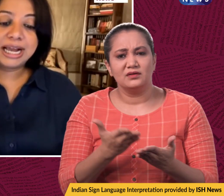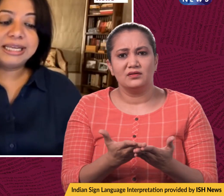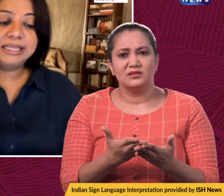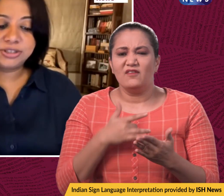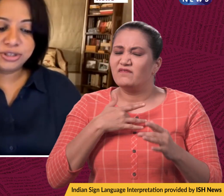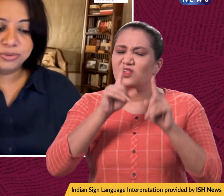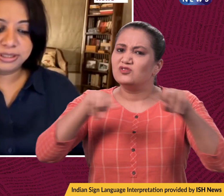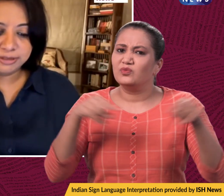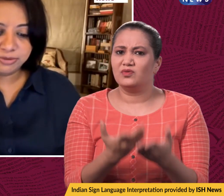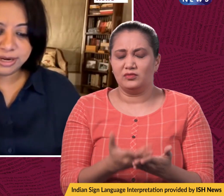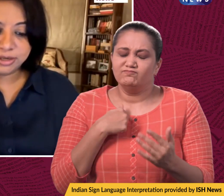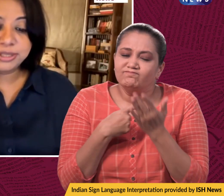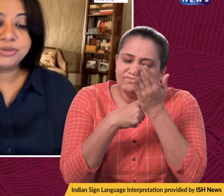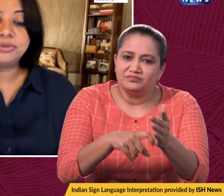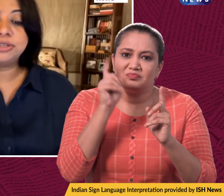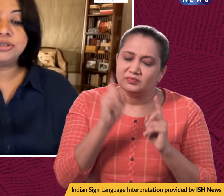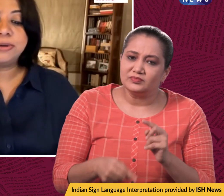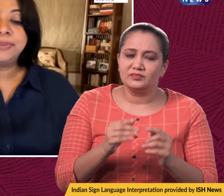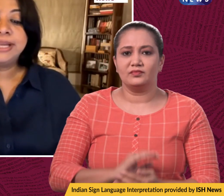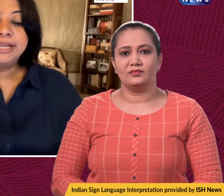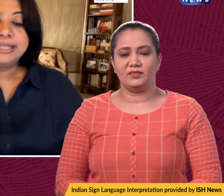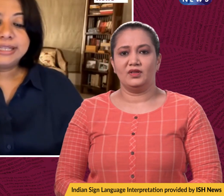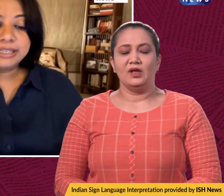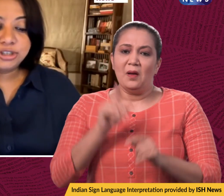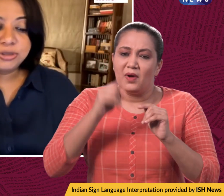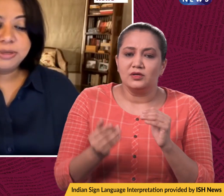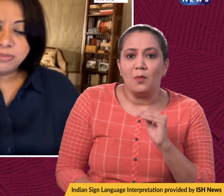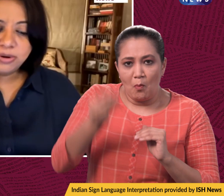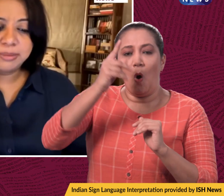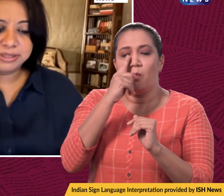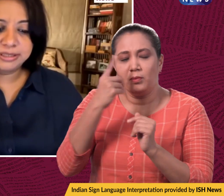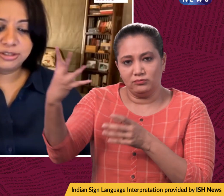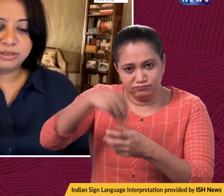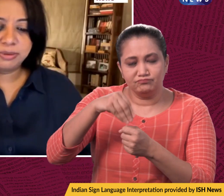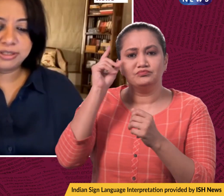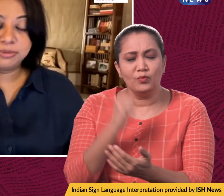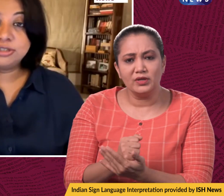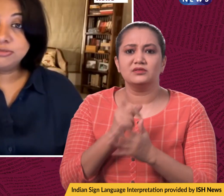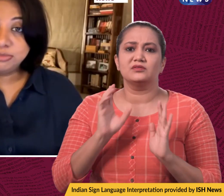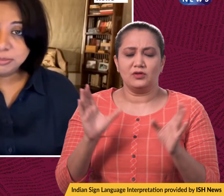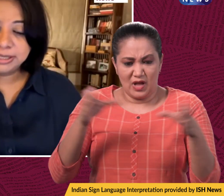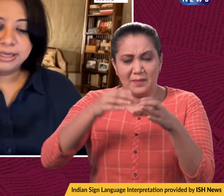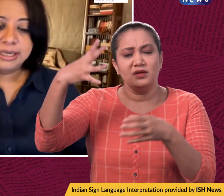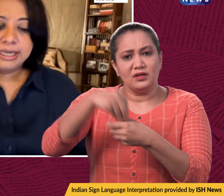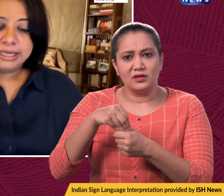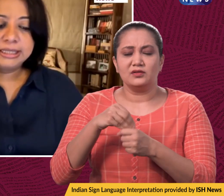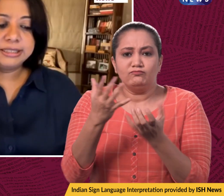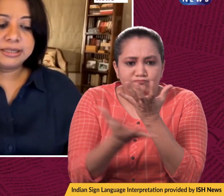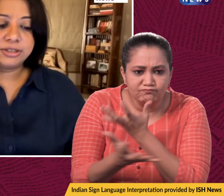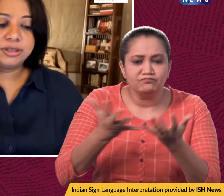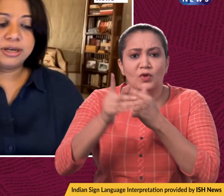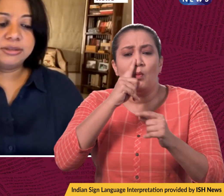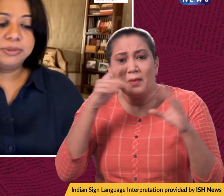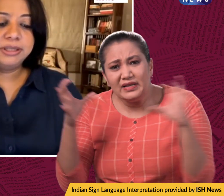which is highly skewed. Therefore, I request you to ensure that there should be more representation and participation of women in